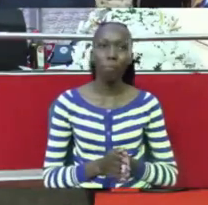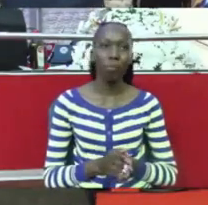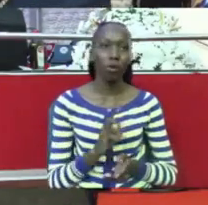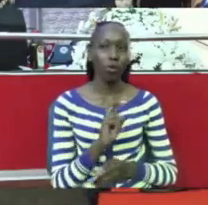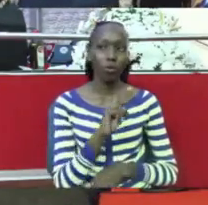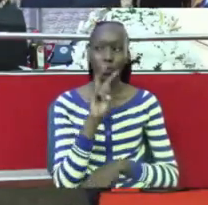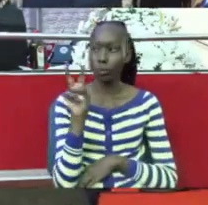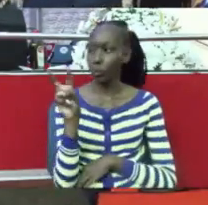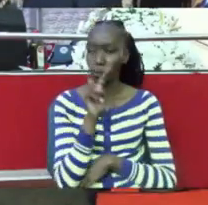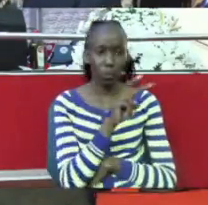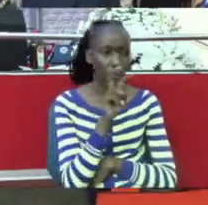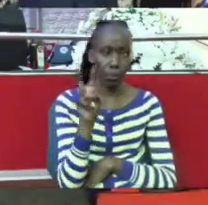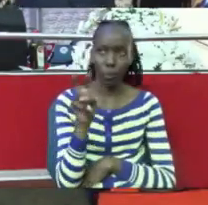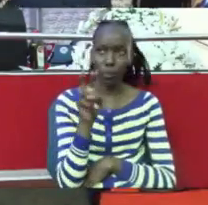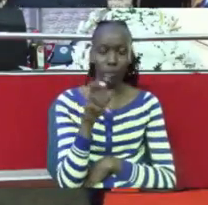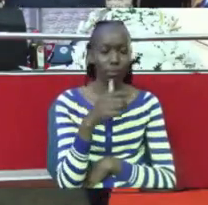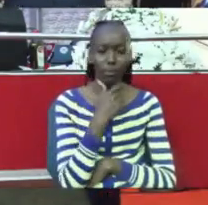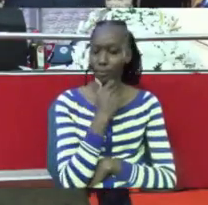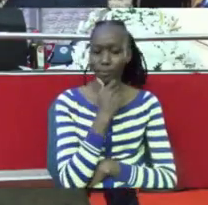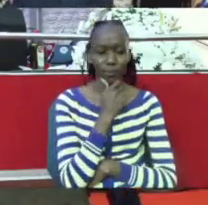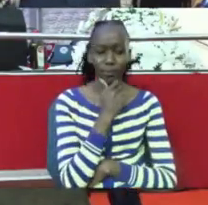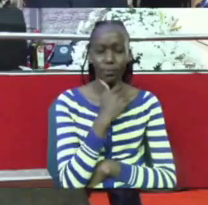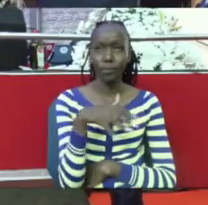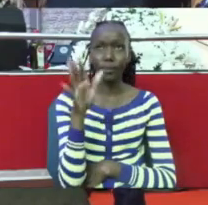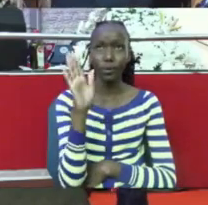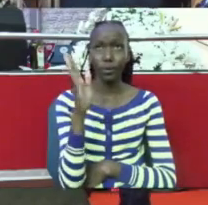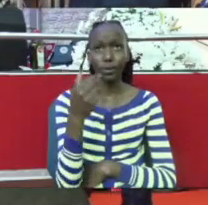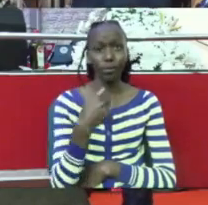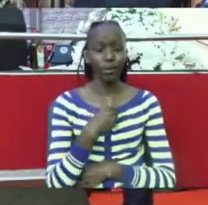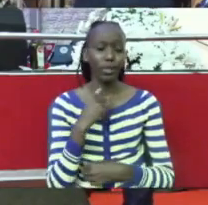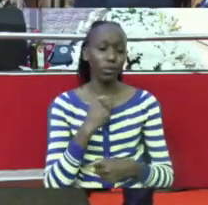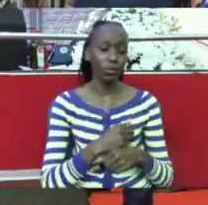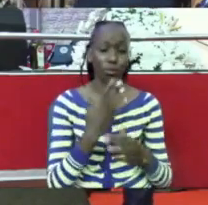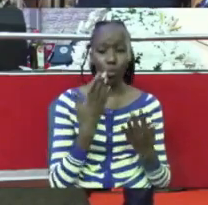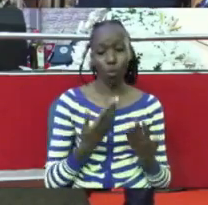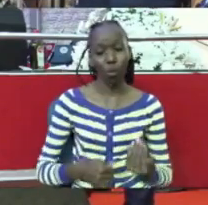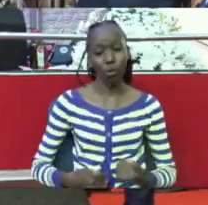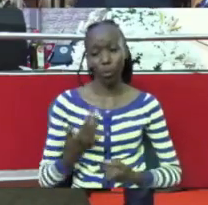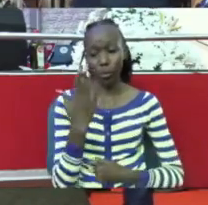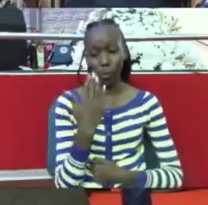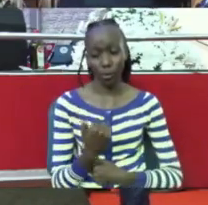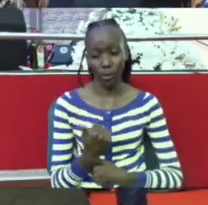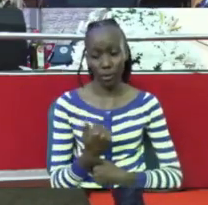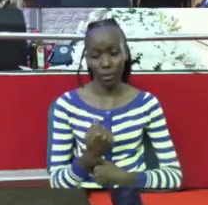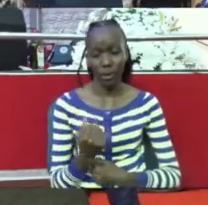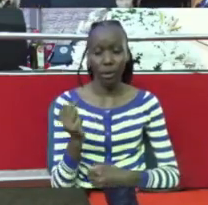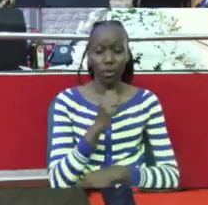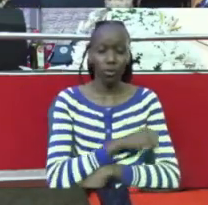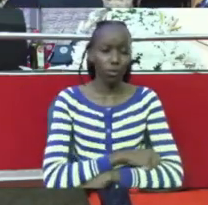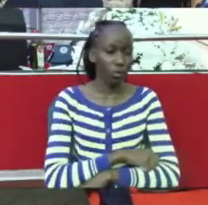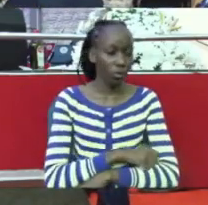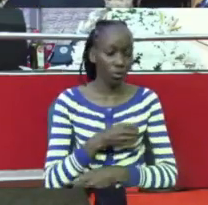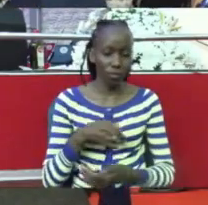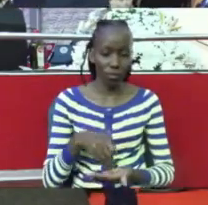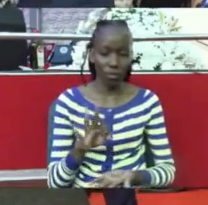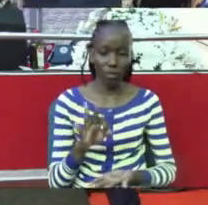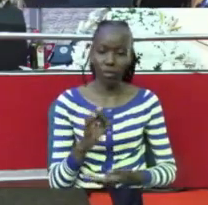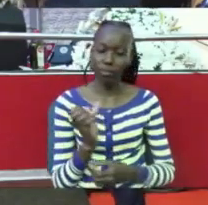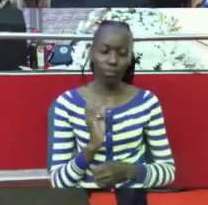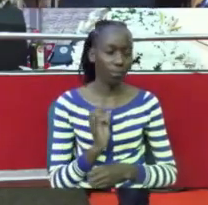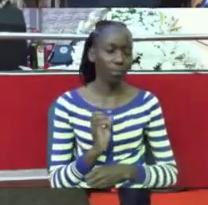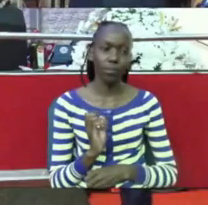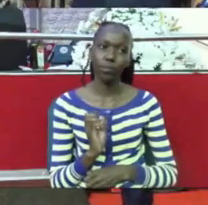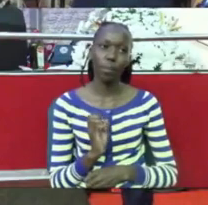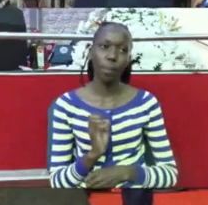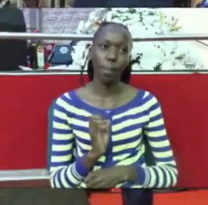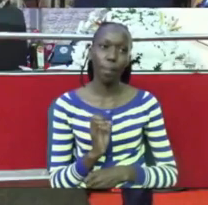wondering, God, what will I do? Unasema Mungu nitafanya nini? There is no school fees. Hakuna karo. Or maybe you are in rent arrears. Na wewe